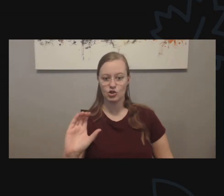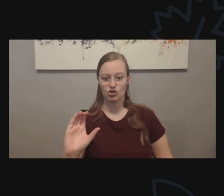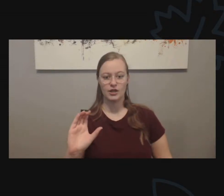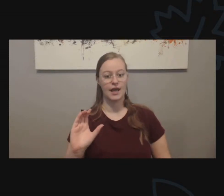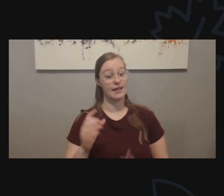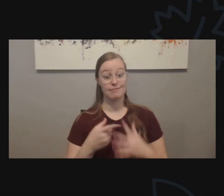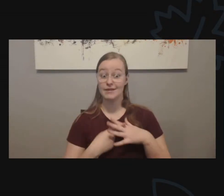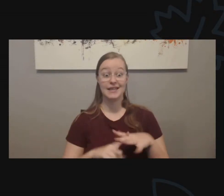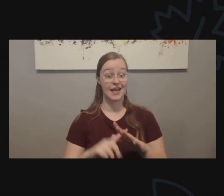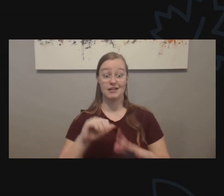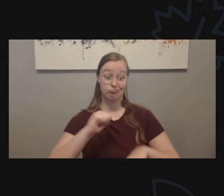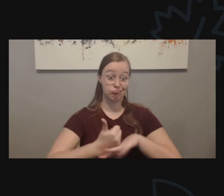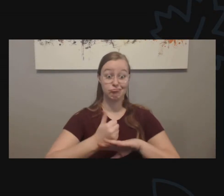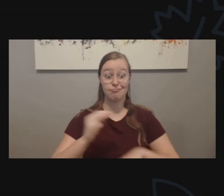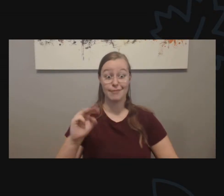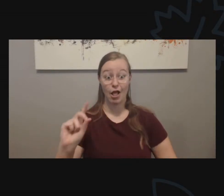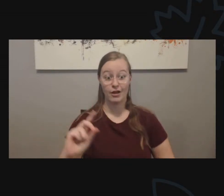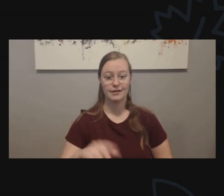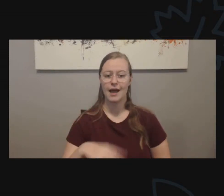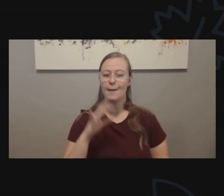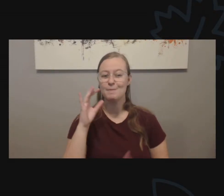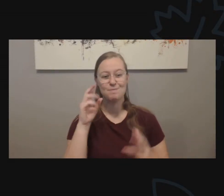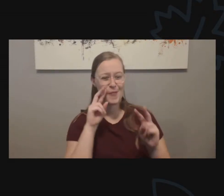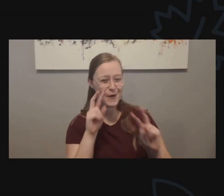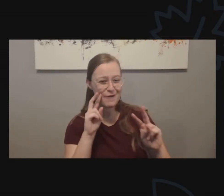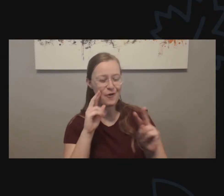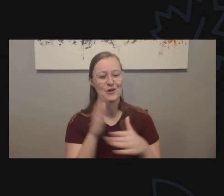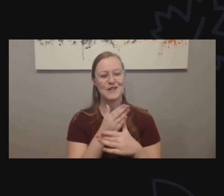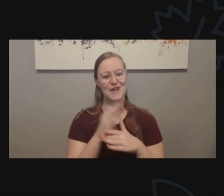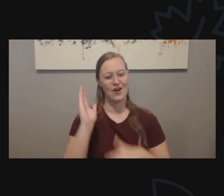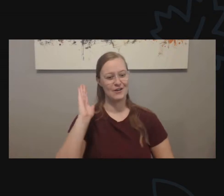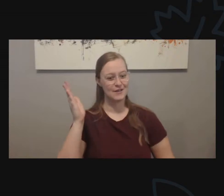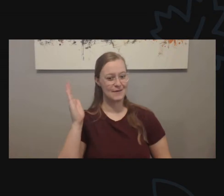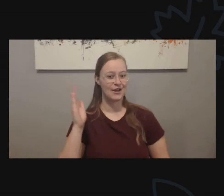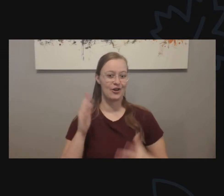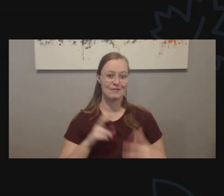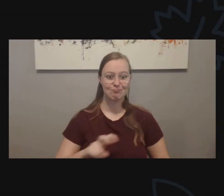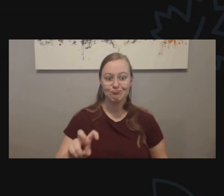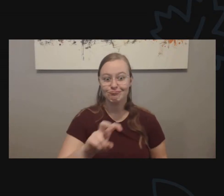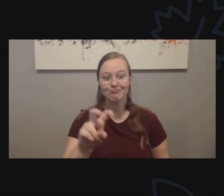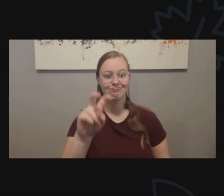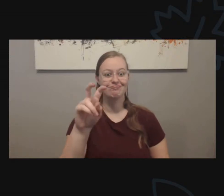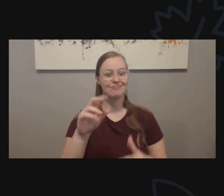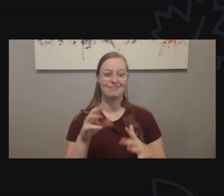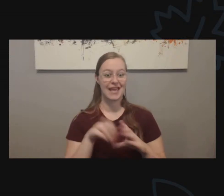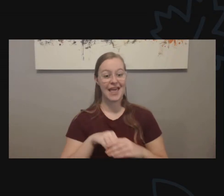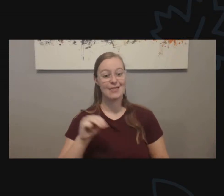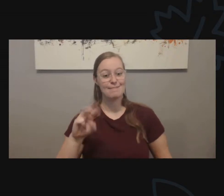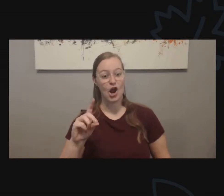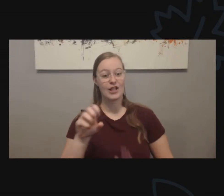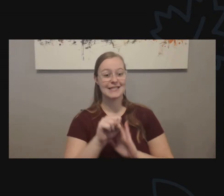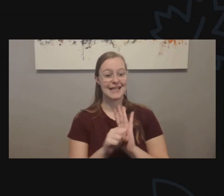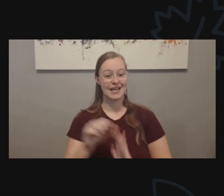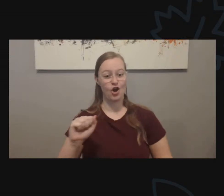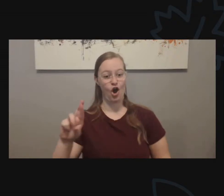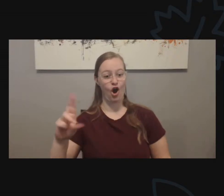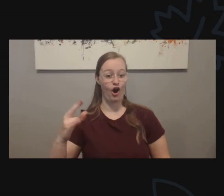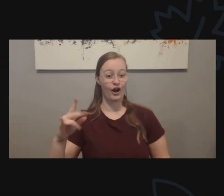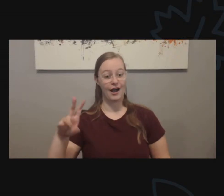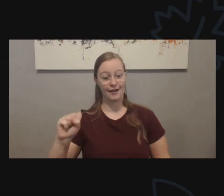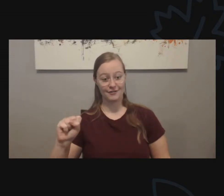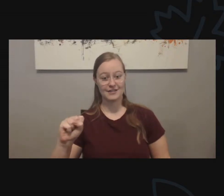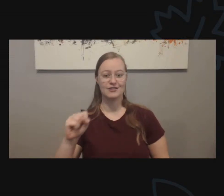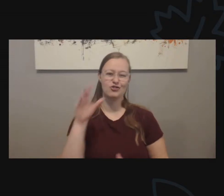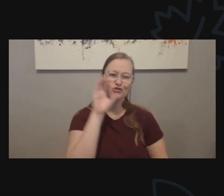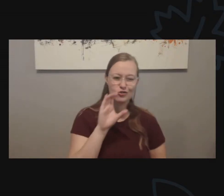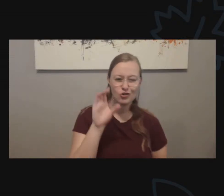beginning. I'm looking forward to sharing our speakers' adventures in the Maryland State Archive stacks, searching for the